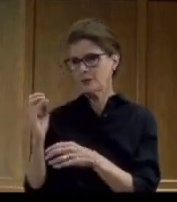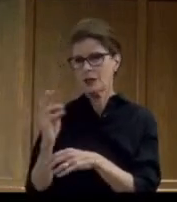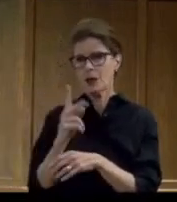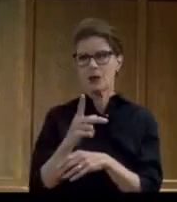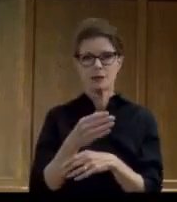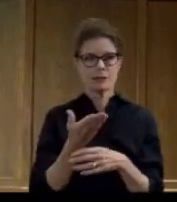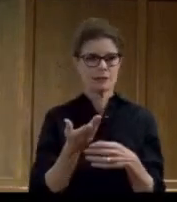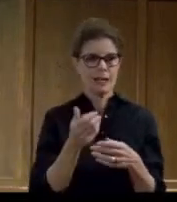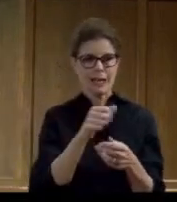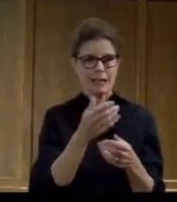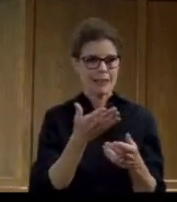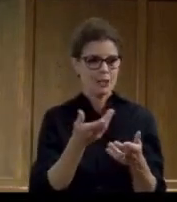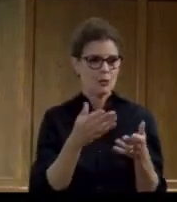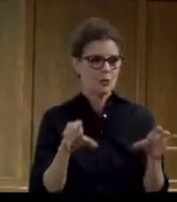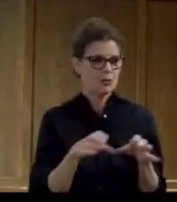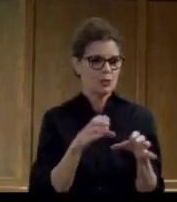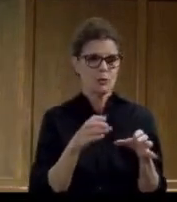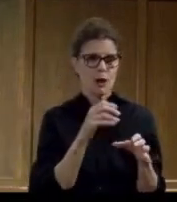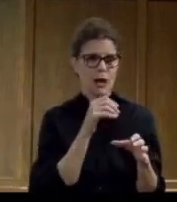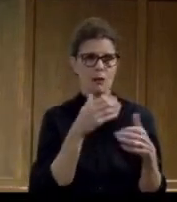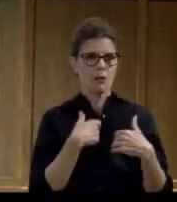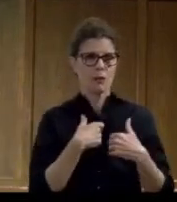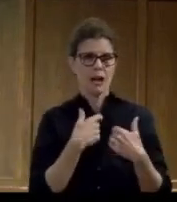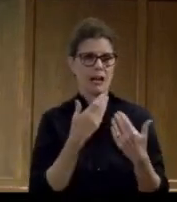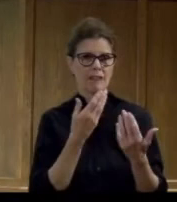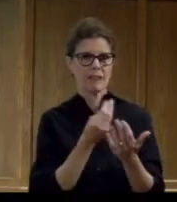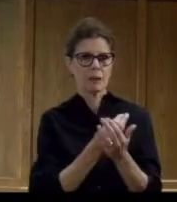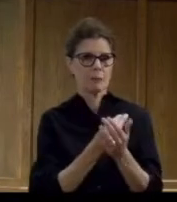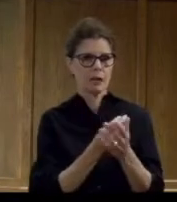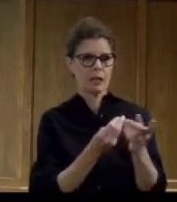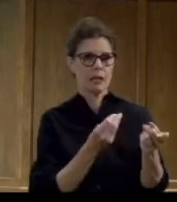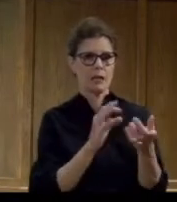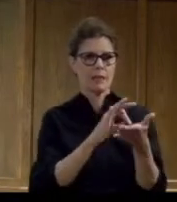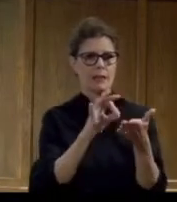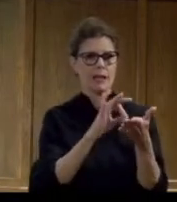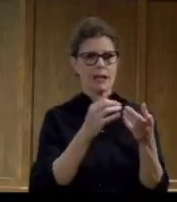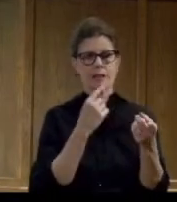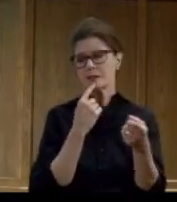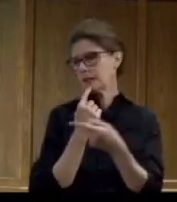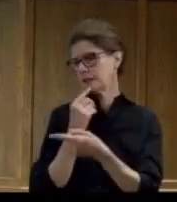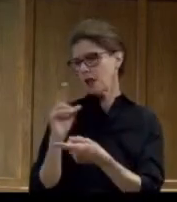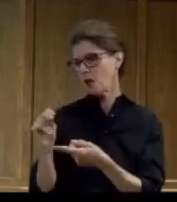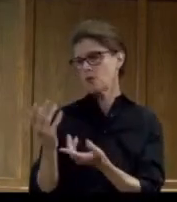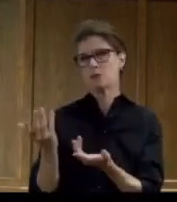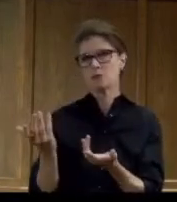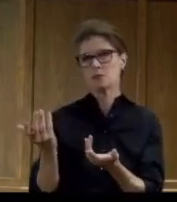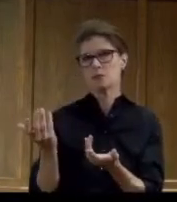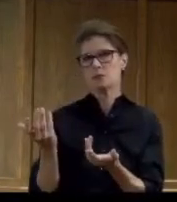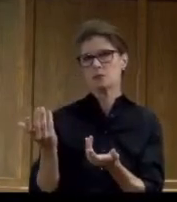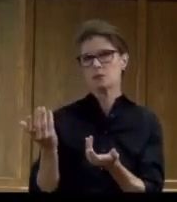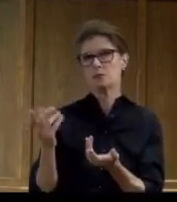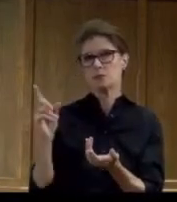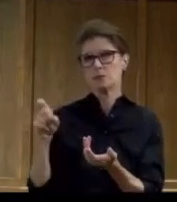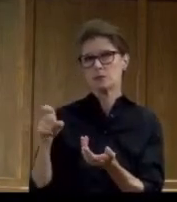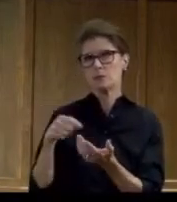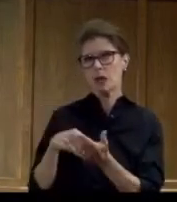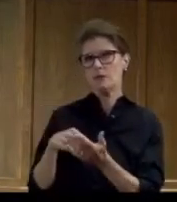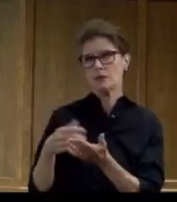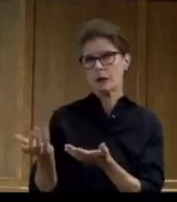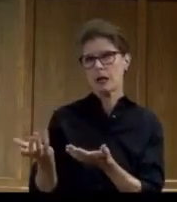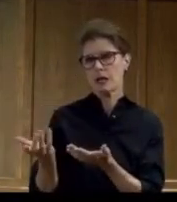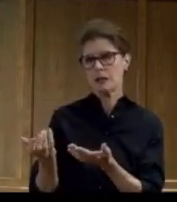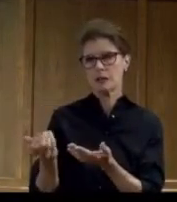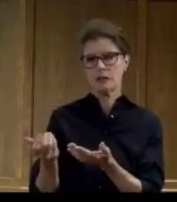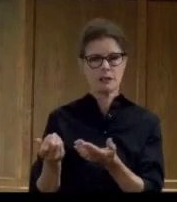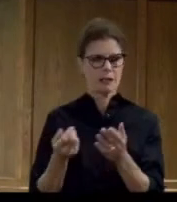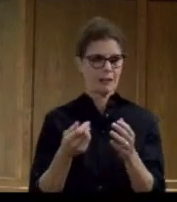like, is there anything you can do? I don't have the money. And she says, no, you have to pay this. He's like, can I get it deferred?